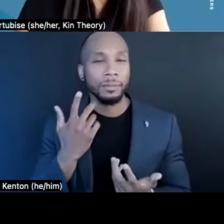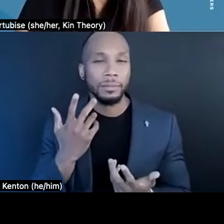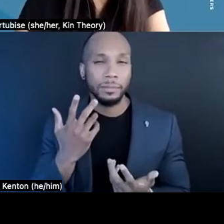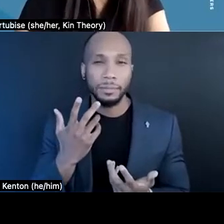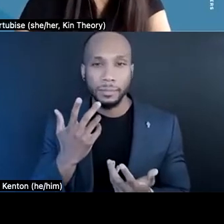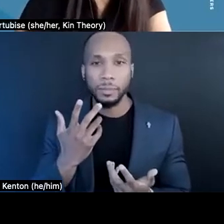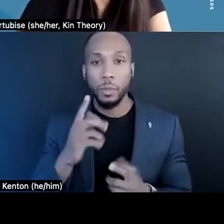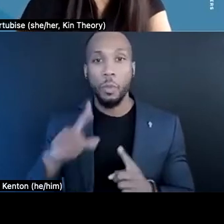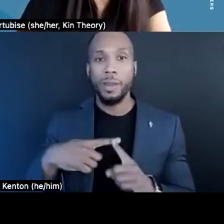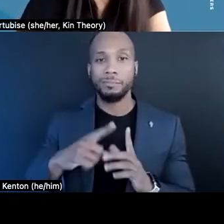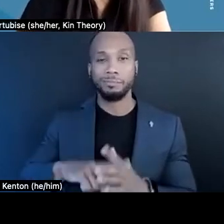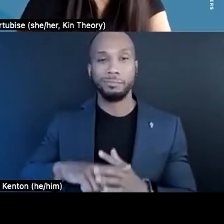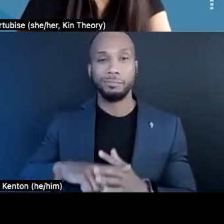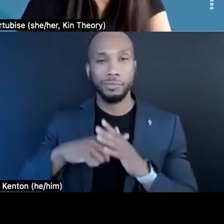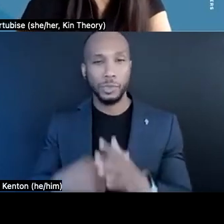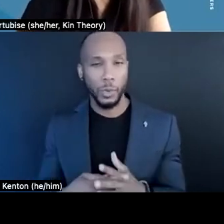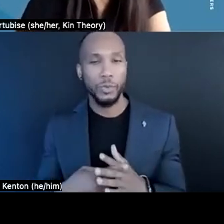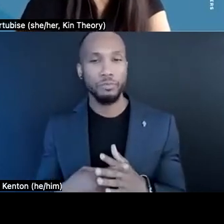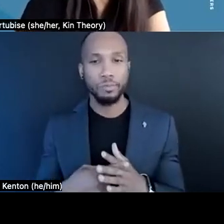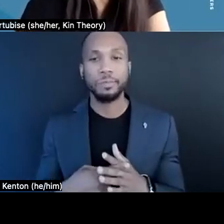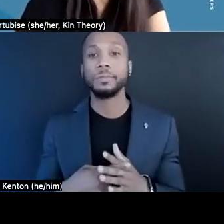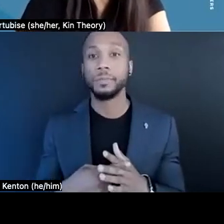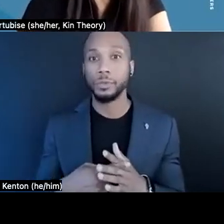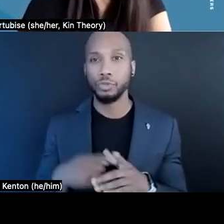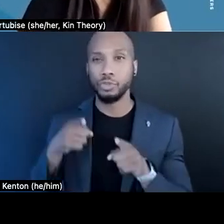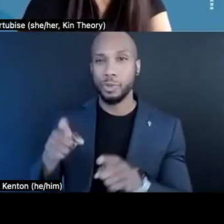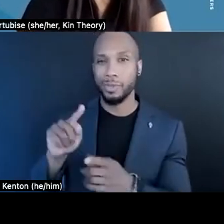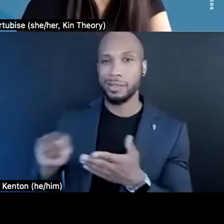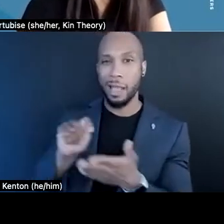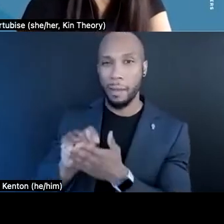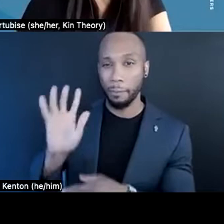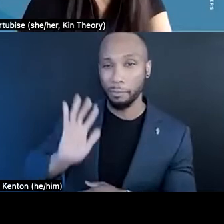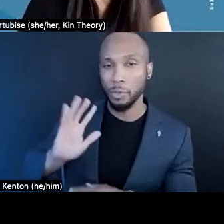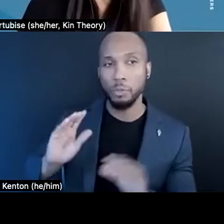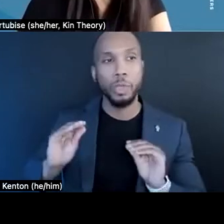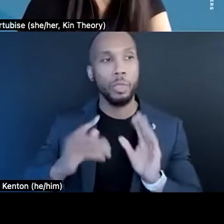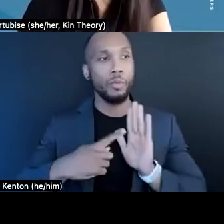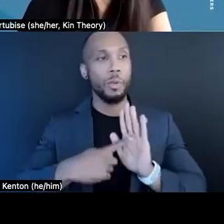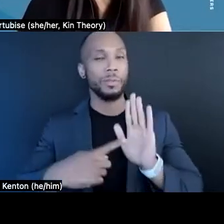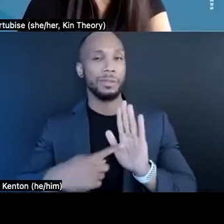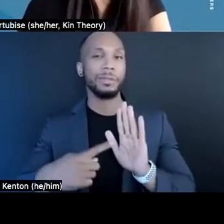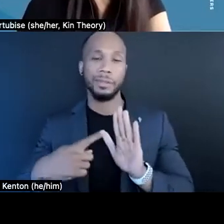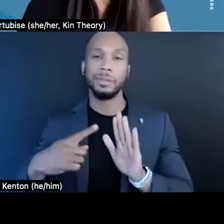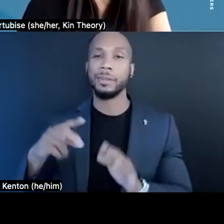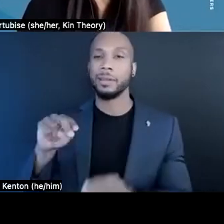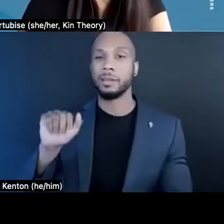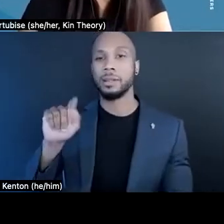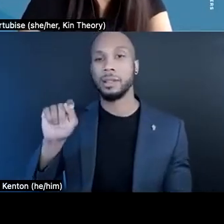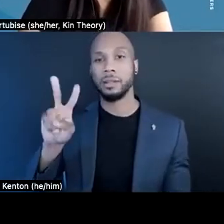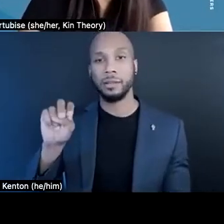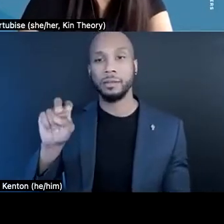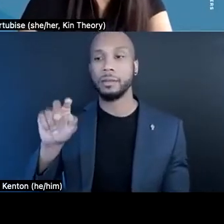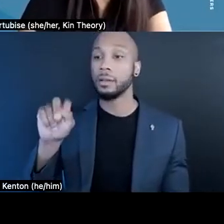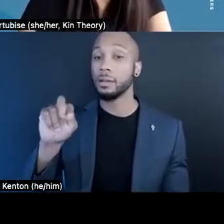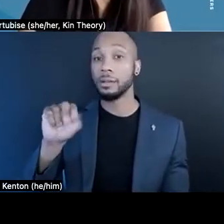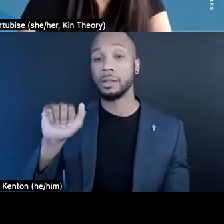going into it, at the time, there was nothing representing Native people in the